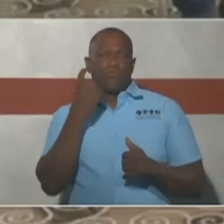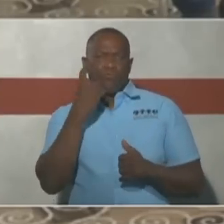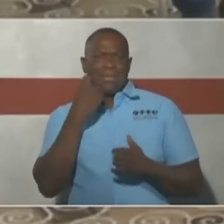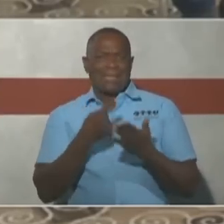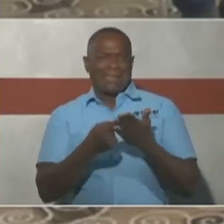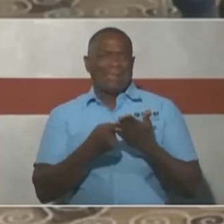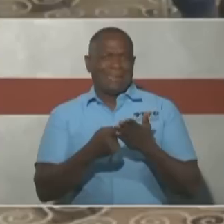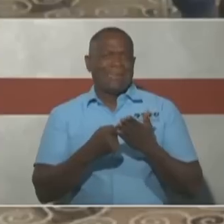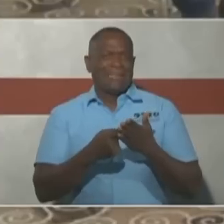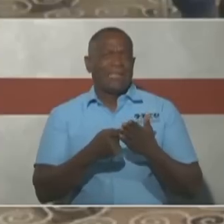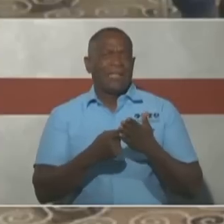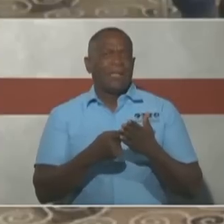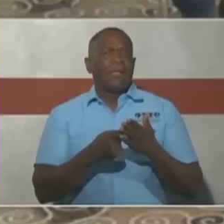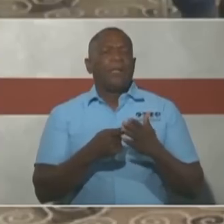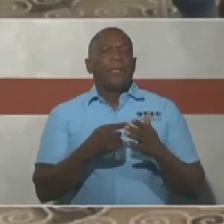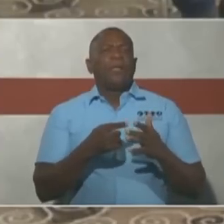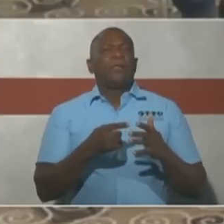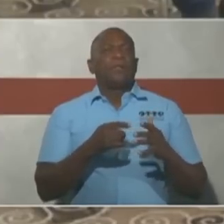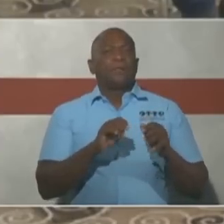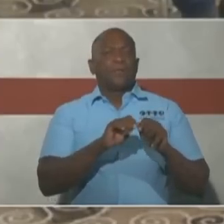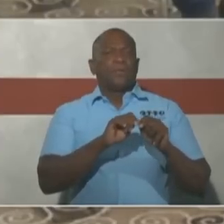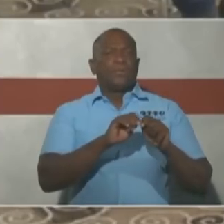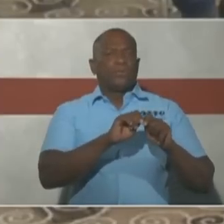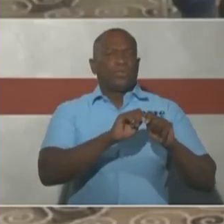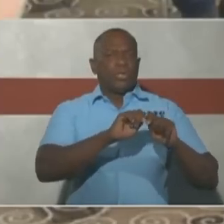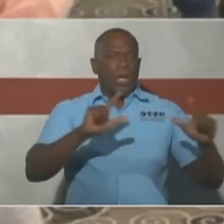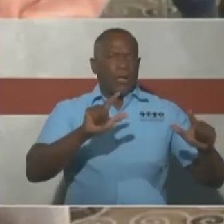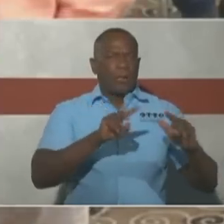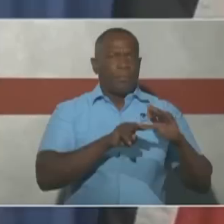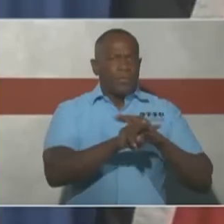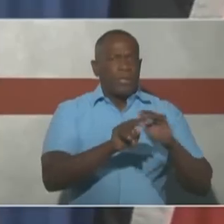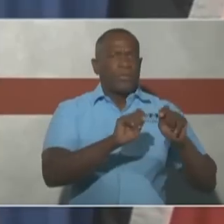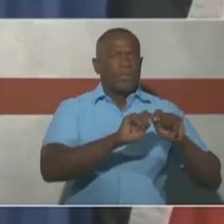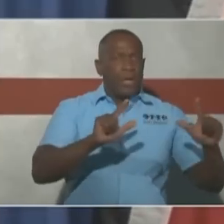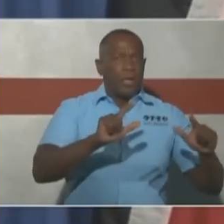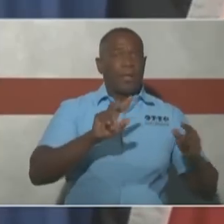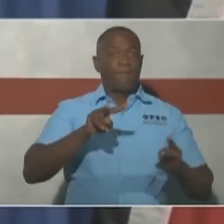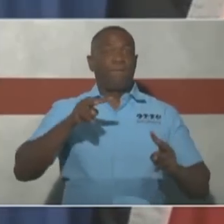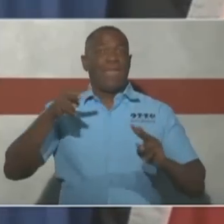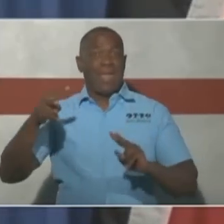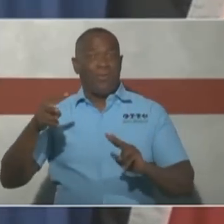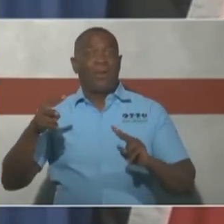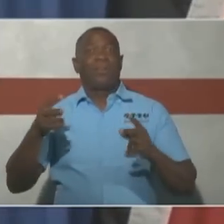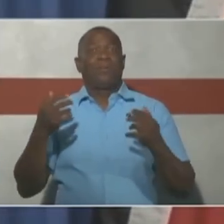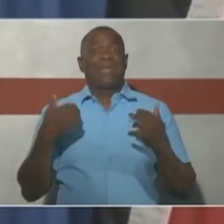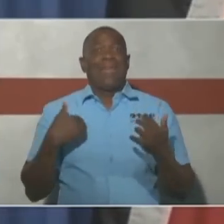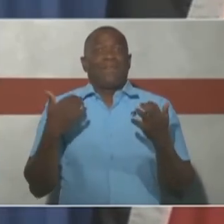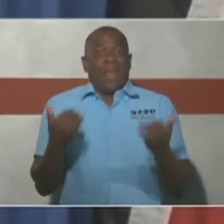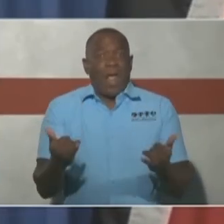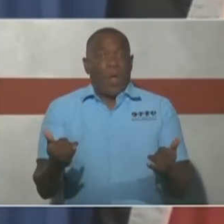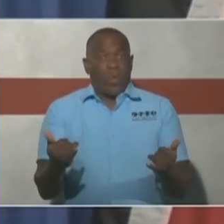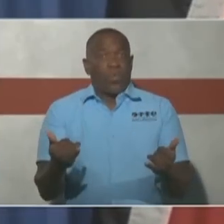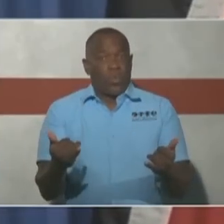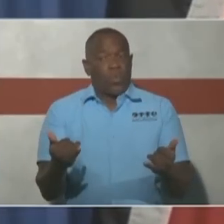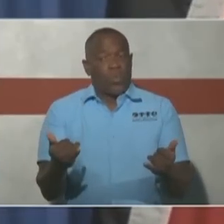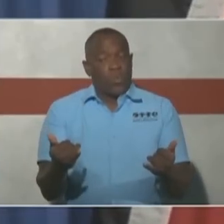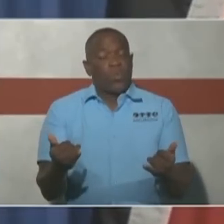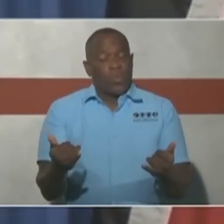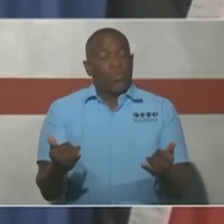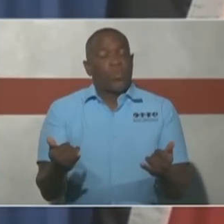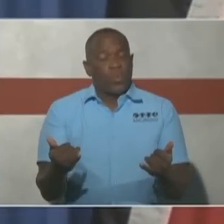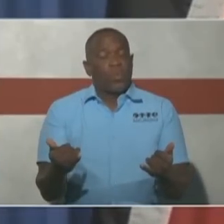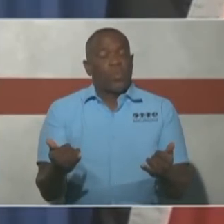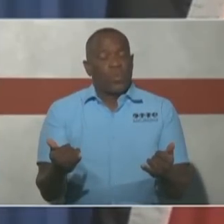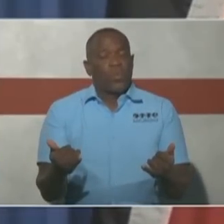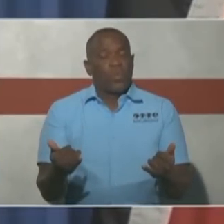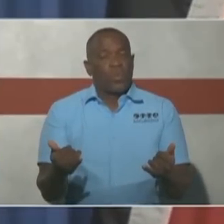the preventive stuff now. Is there any way that we could get actual figures? Maybe at a later time, if you don't have it now, like that projection chart